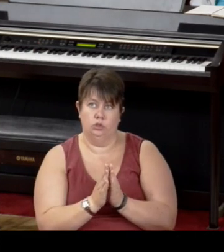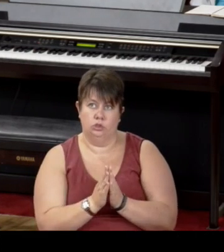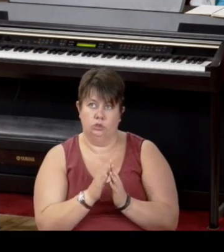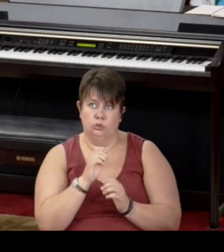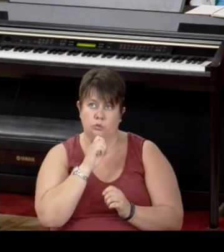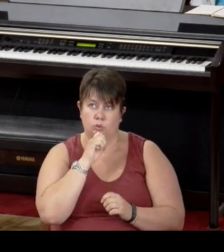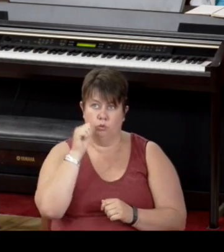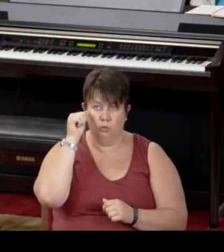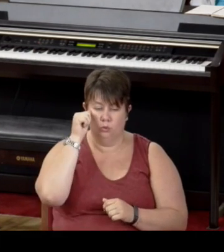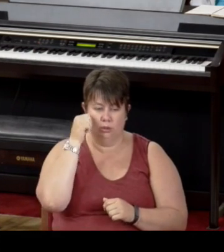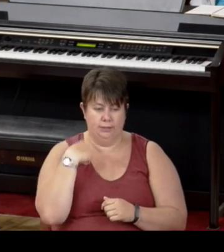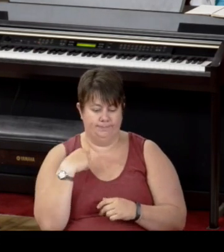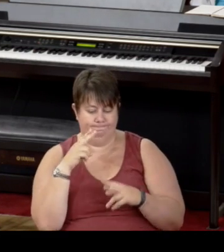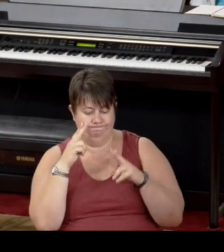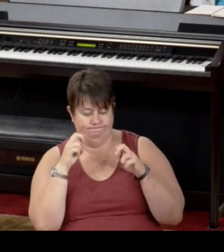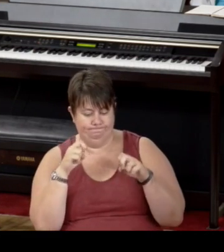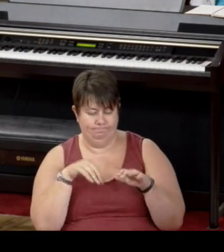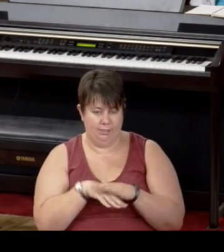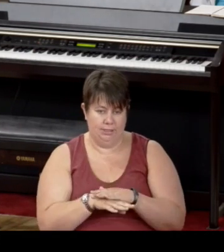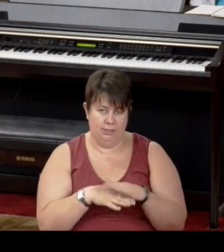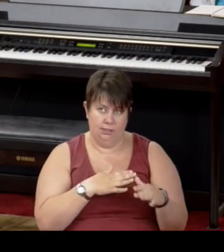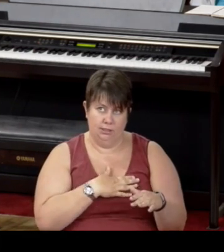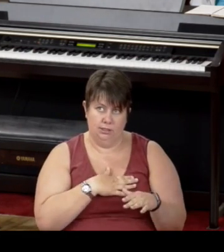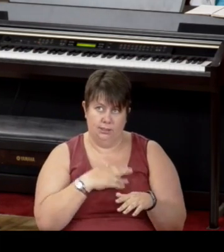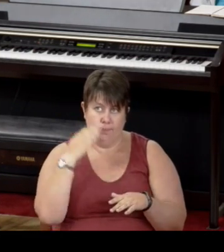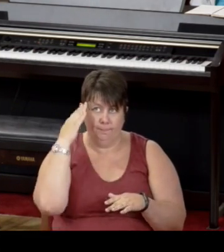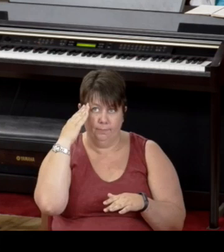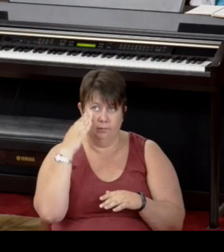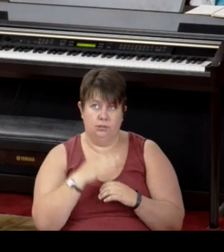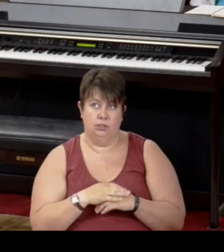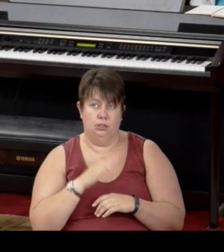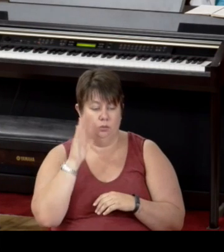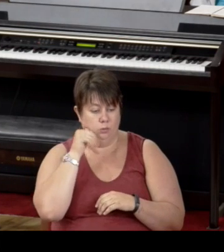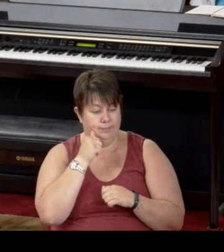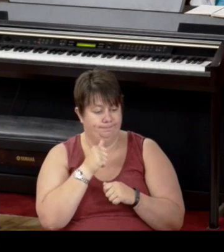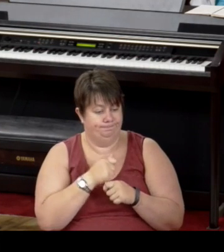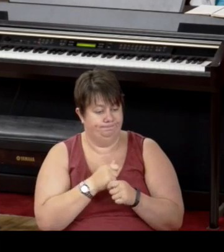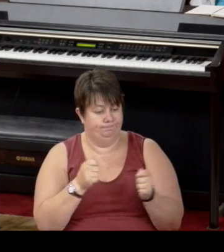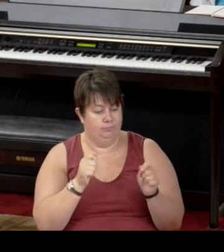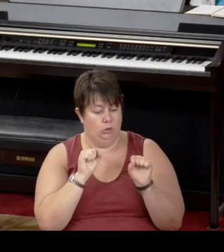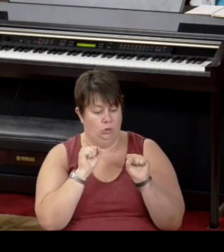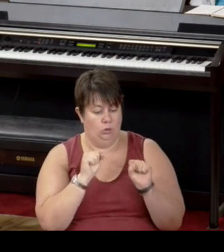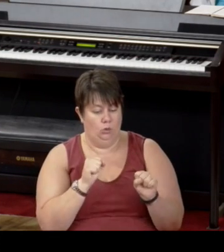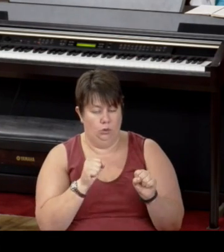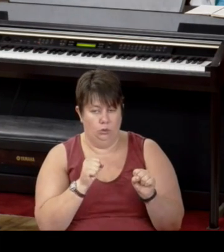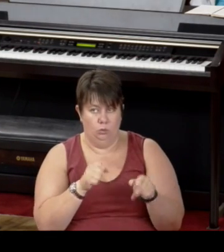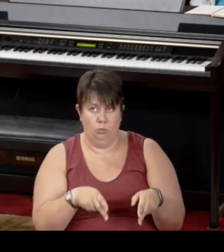who searches hearts and minds, and I will repay each of you according to your deeds.